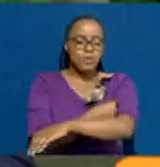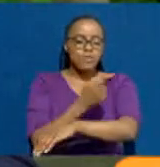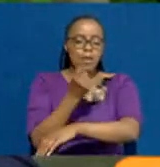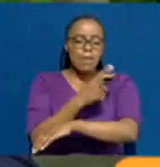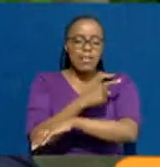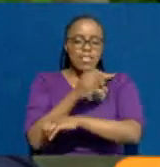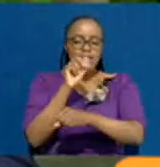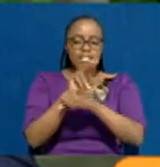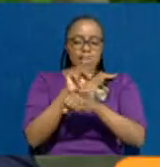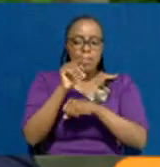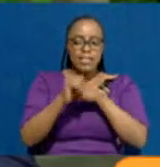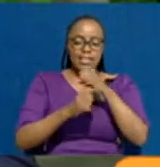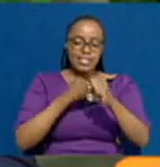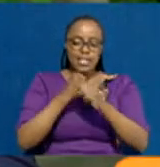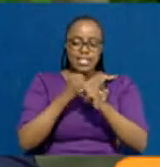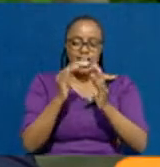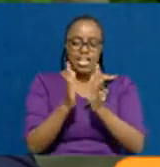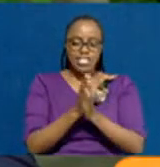year, and